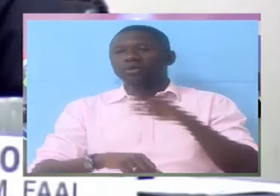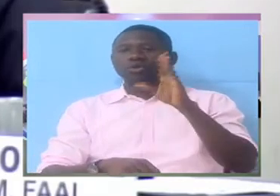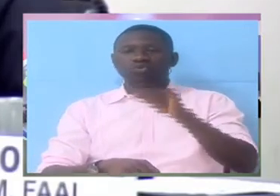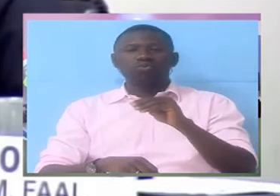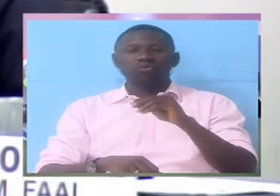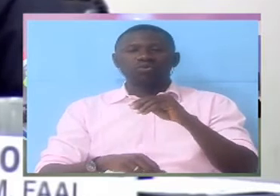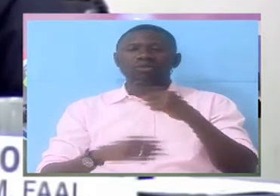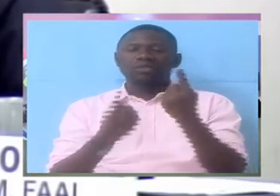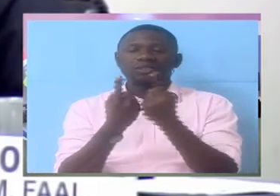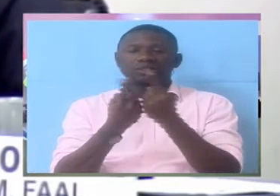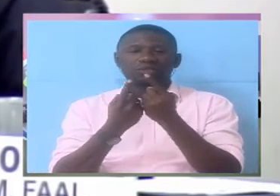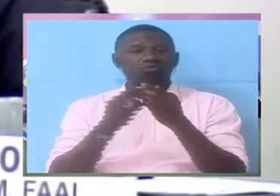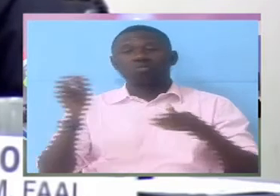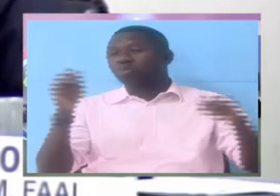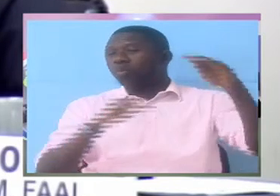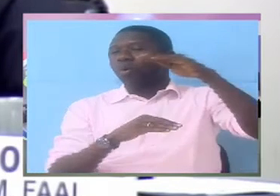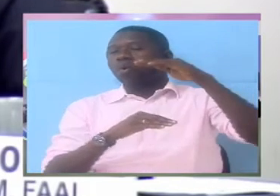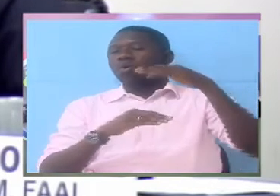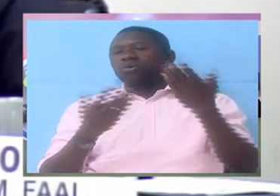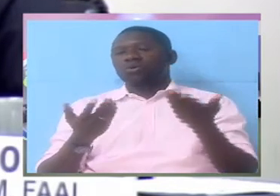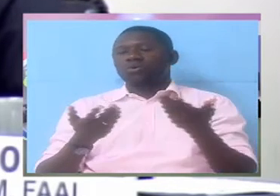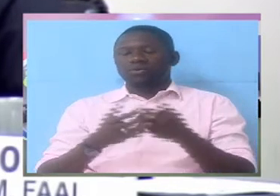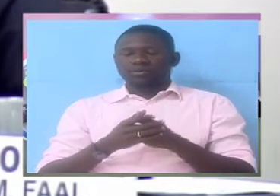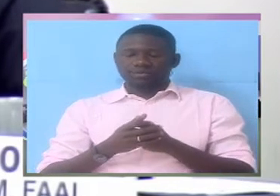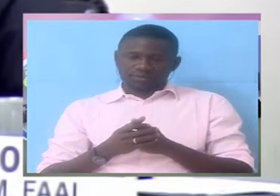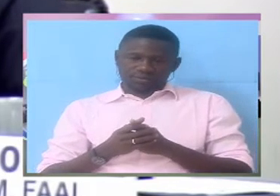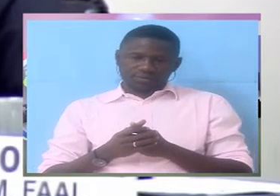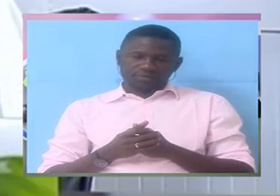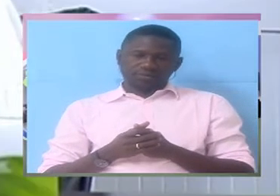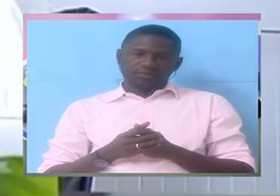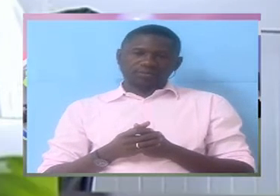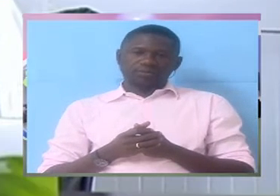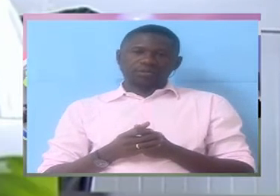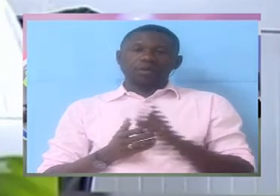not happen on this particular occasion, did it?